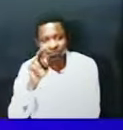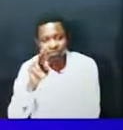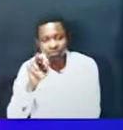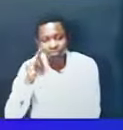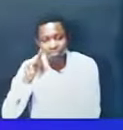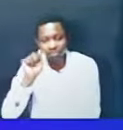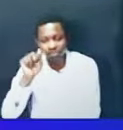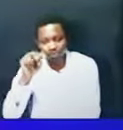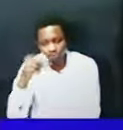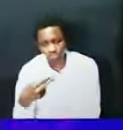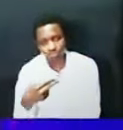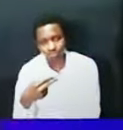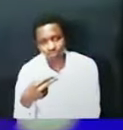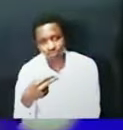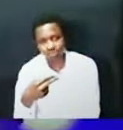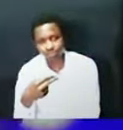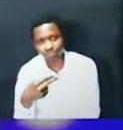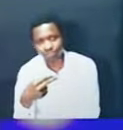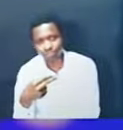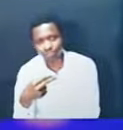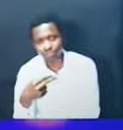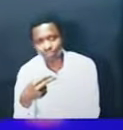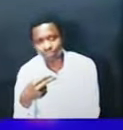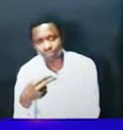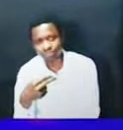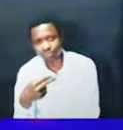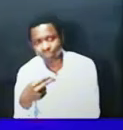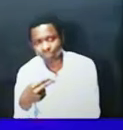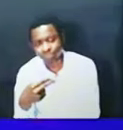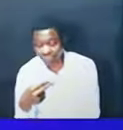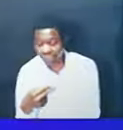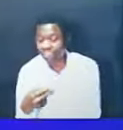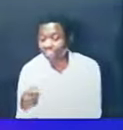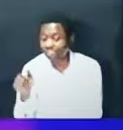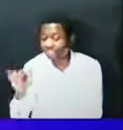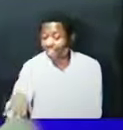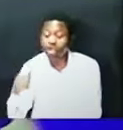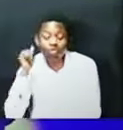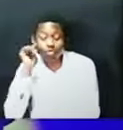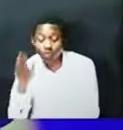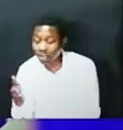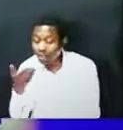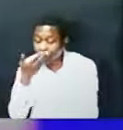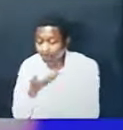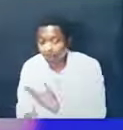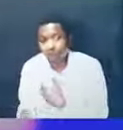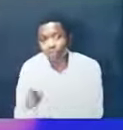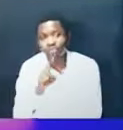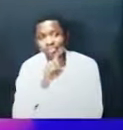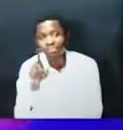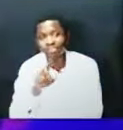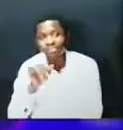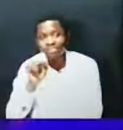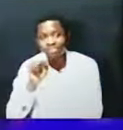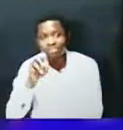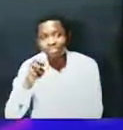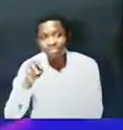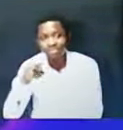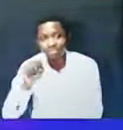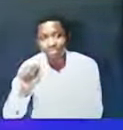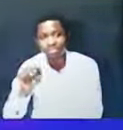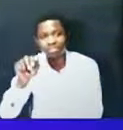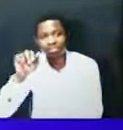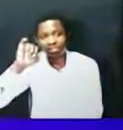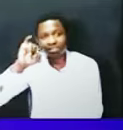she bore him Abraham, number 1, Zimrah, number 2, Jokshan, number